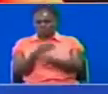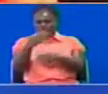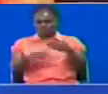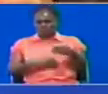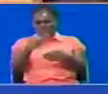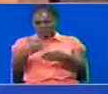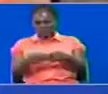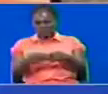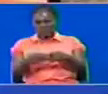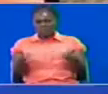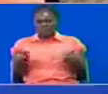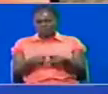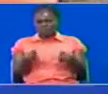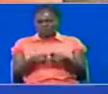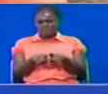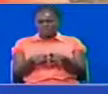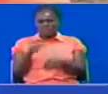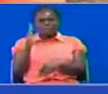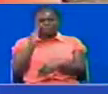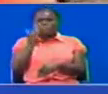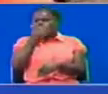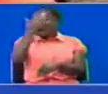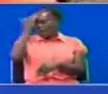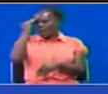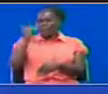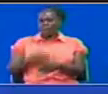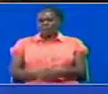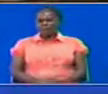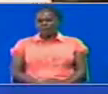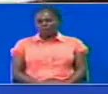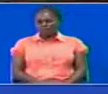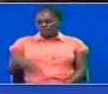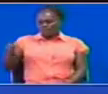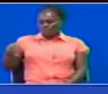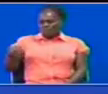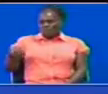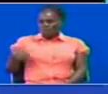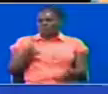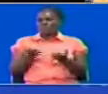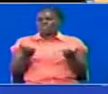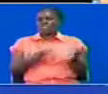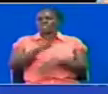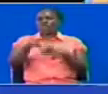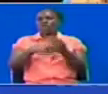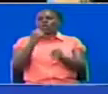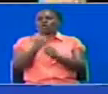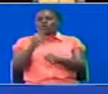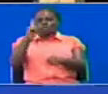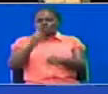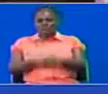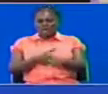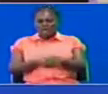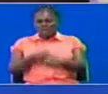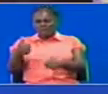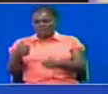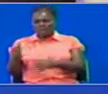to props to even makeup and sets, Paul is a jack of all trades when it comes to the film